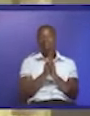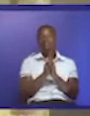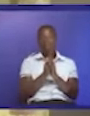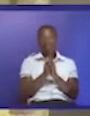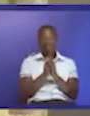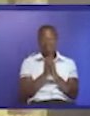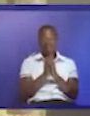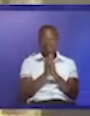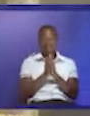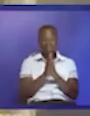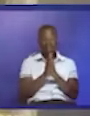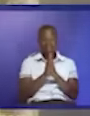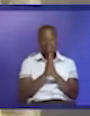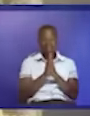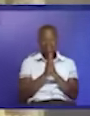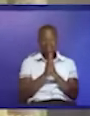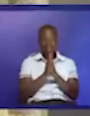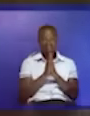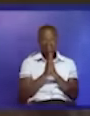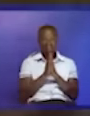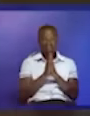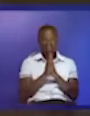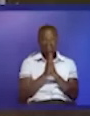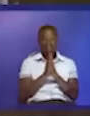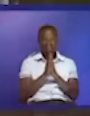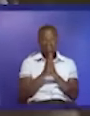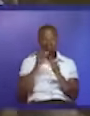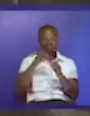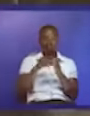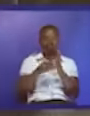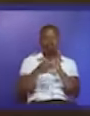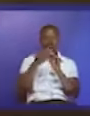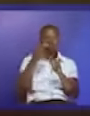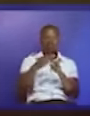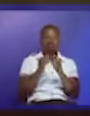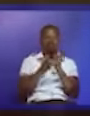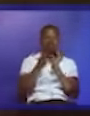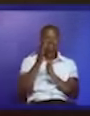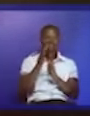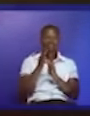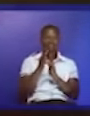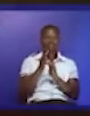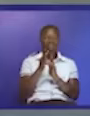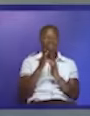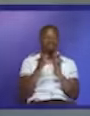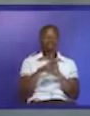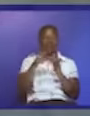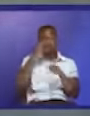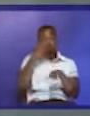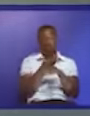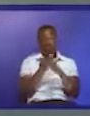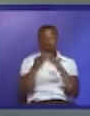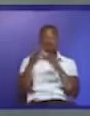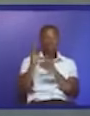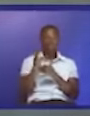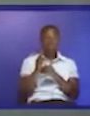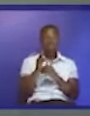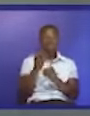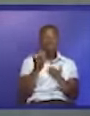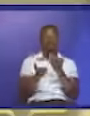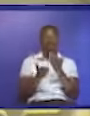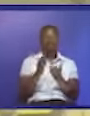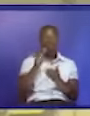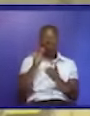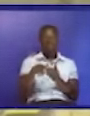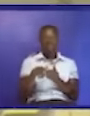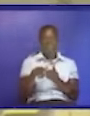ketokata kapras kati balakatosh. In the name of Jesus, the Son of the Living God, may that season